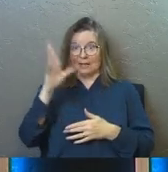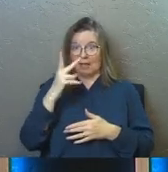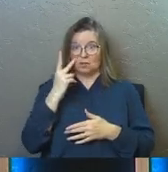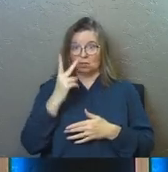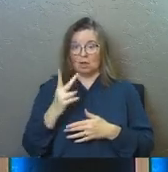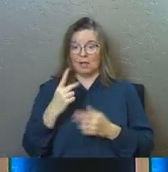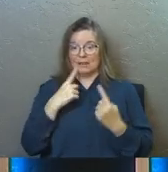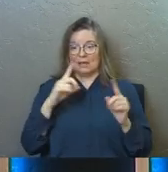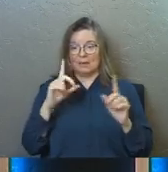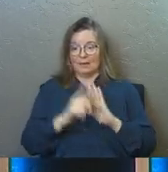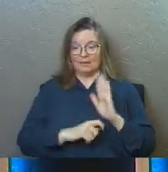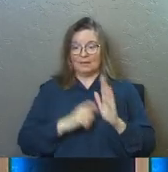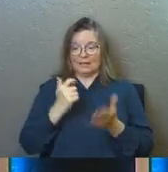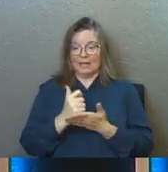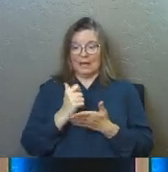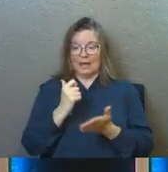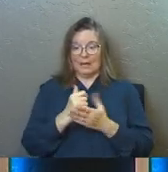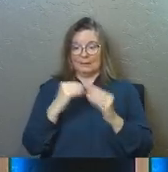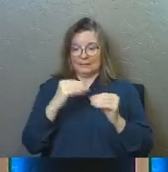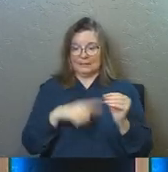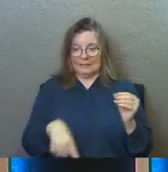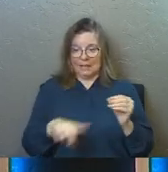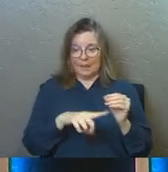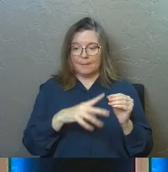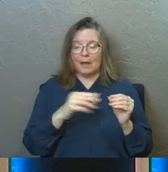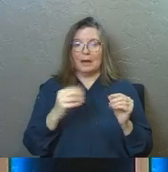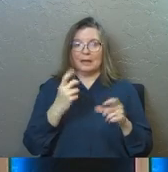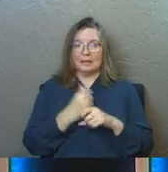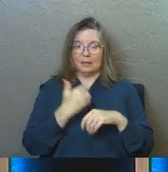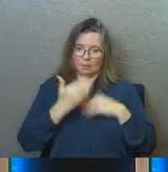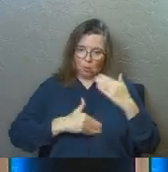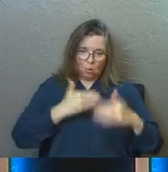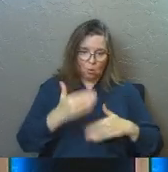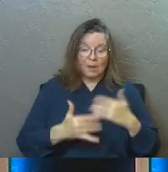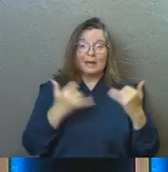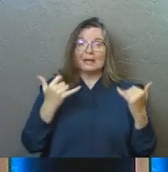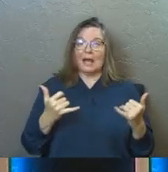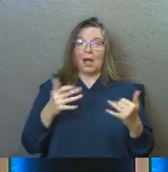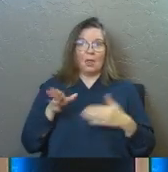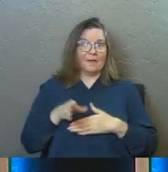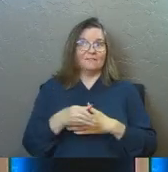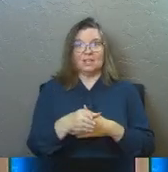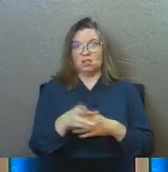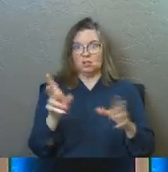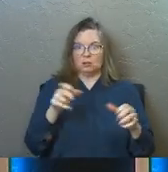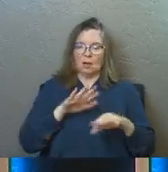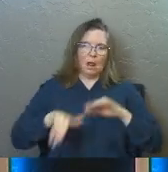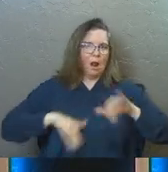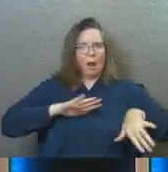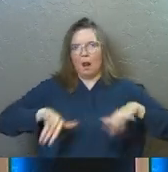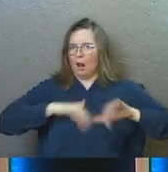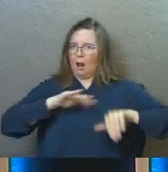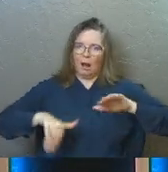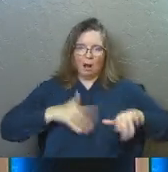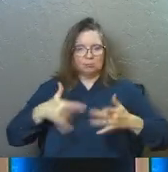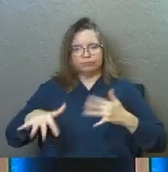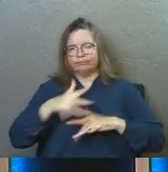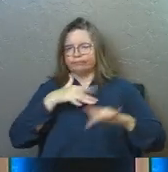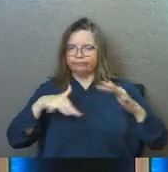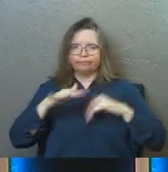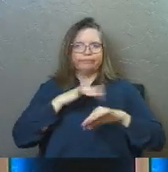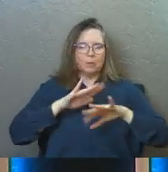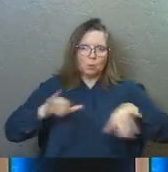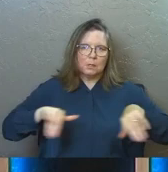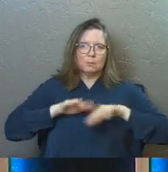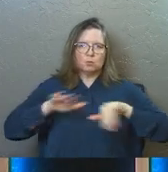you saw in the announcement video, he helped teach them and get them going. And now they're fish, basically, okay? They hang out in the pool and all they